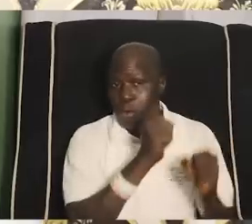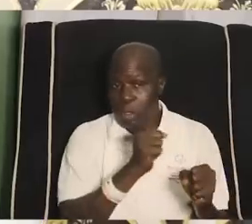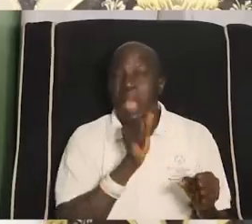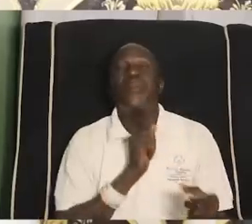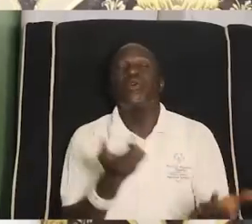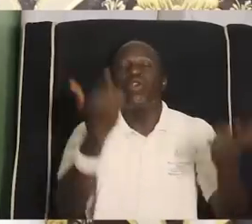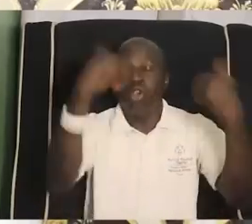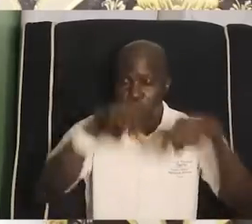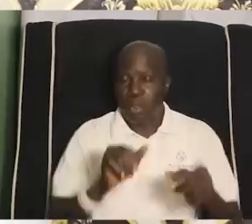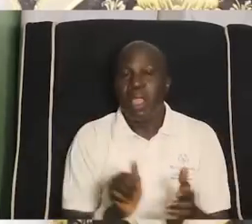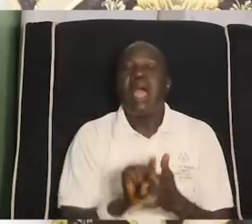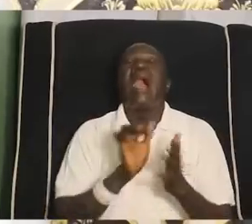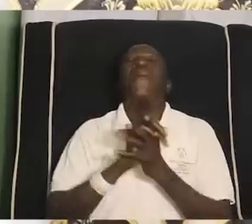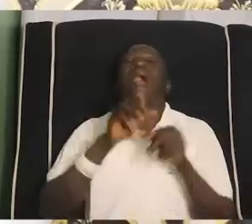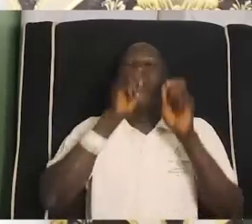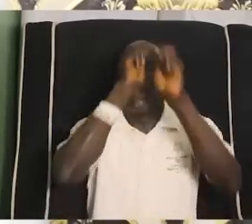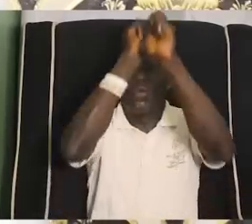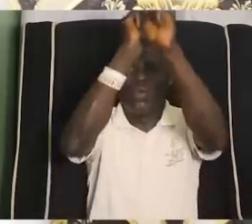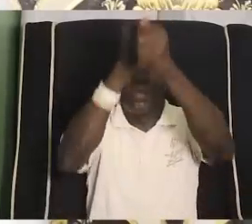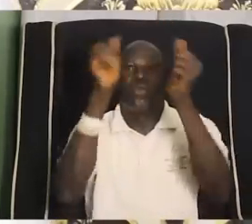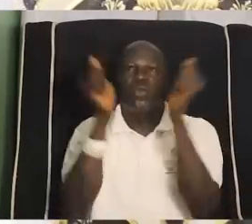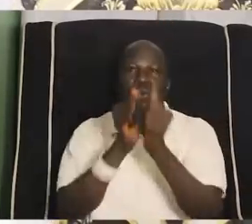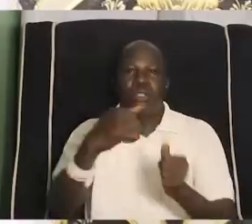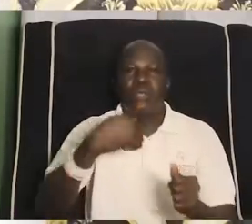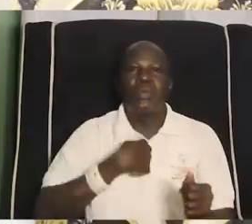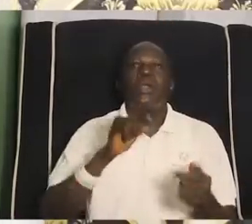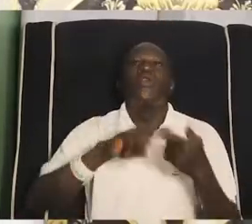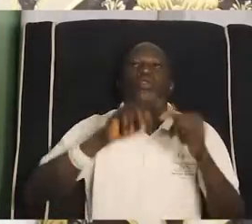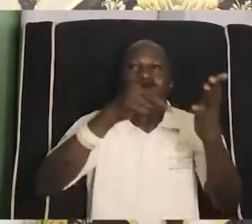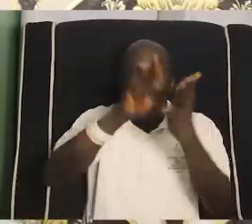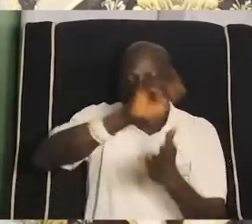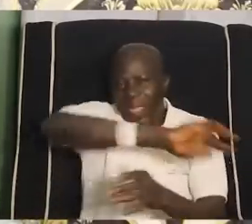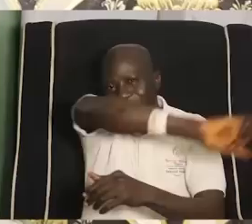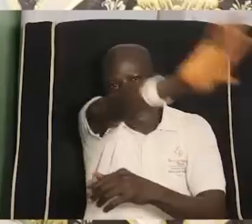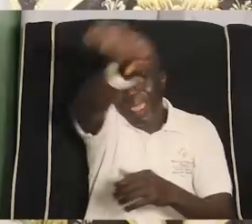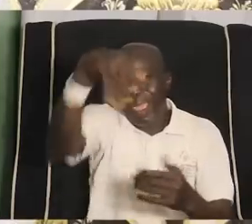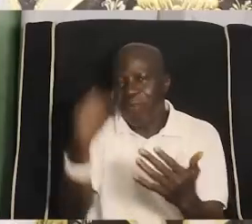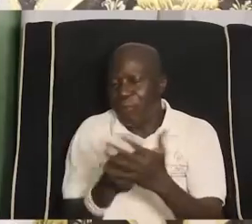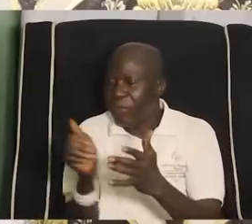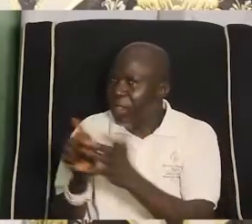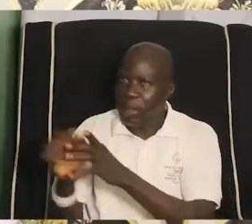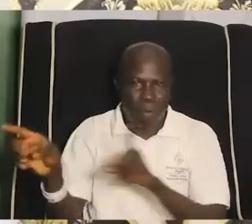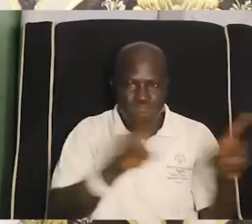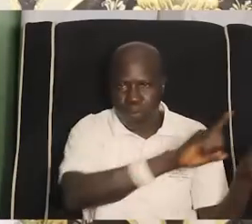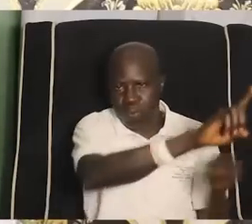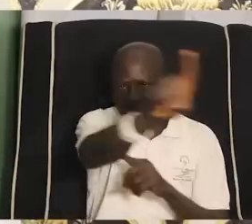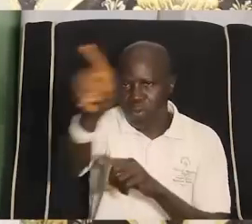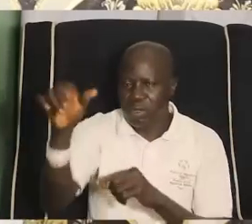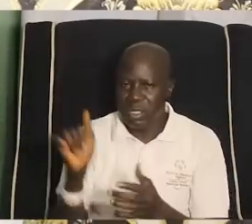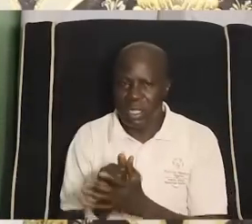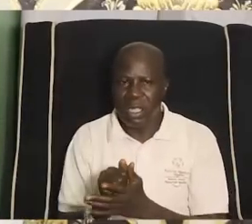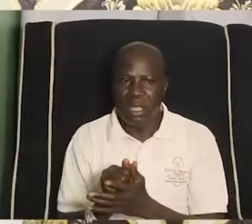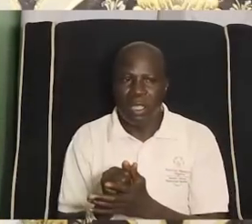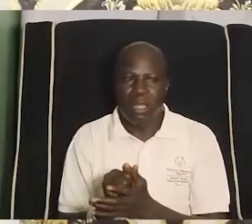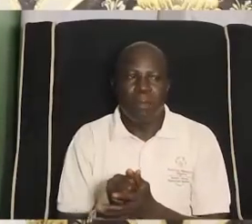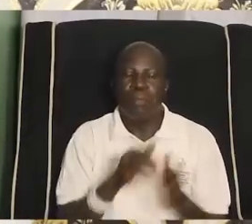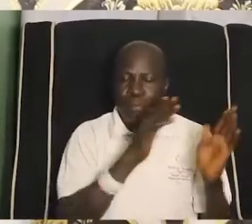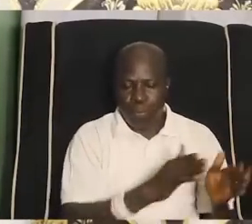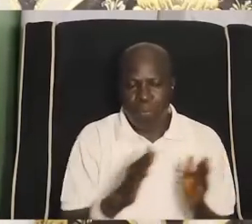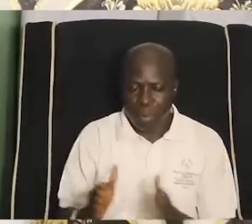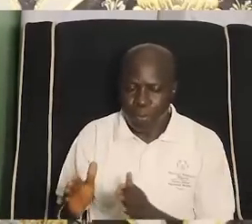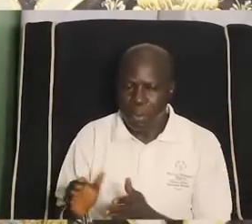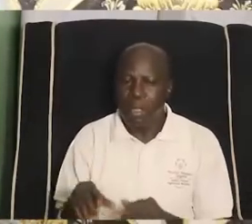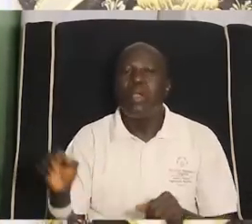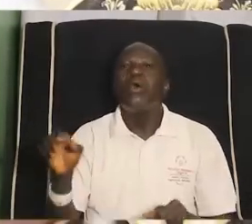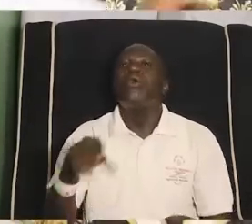I come. Ere mi nbe pelu mi. My reward is with me. Everybody. Everybody according to his word. So na mo ra o. Prepare. She said,